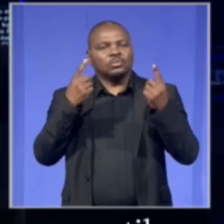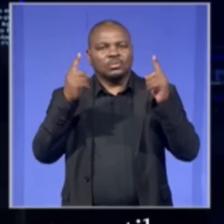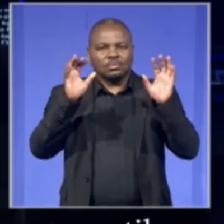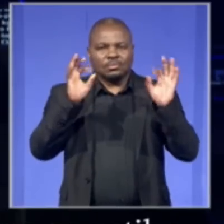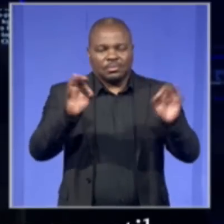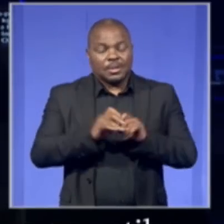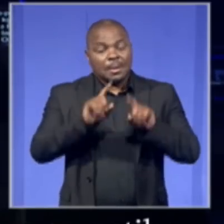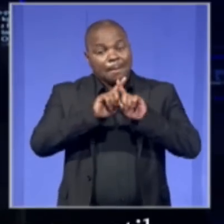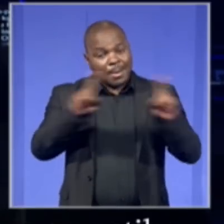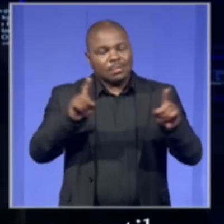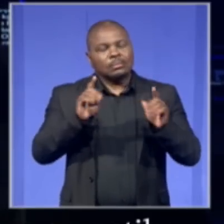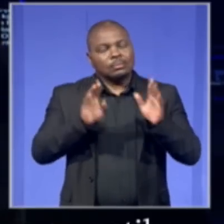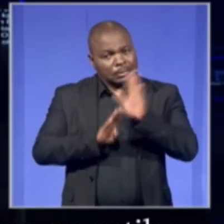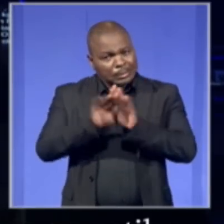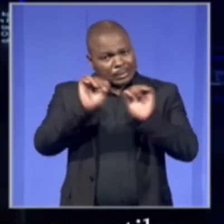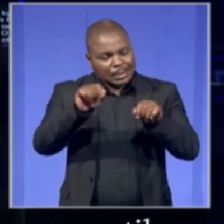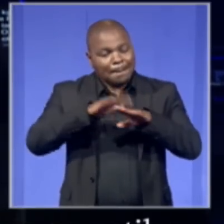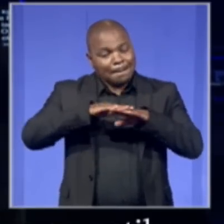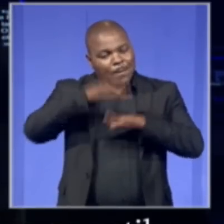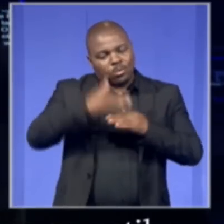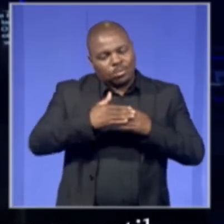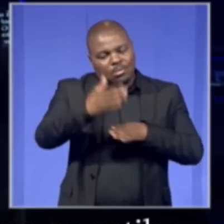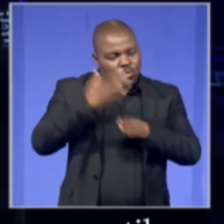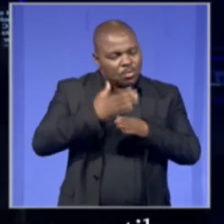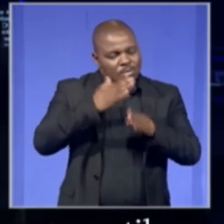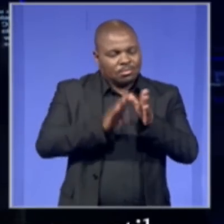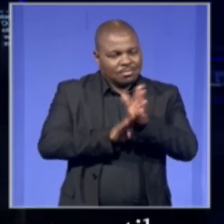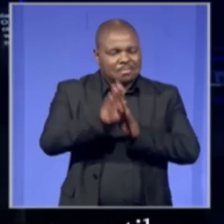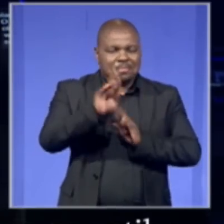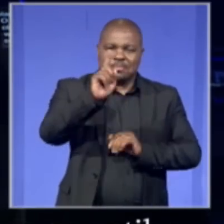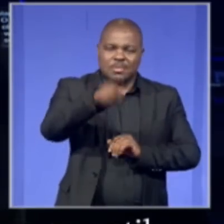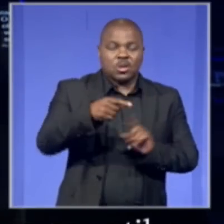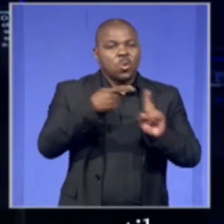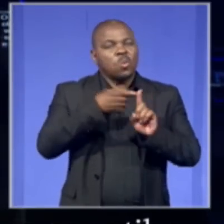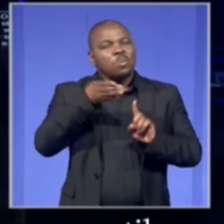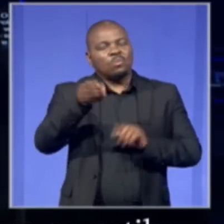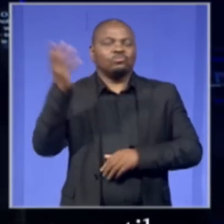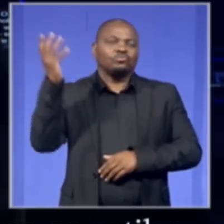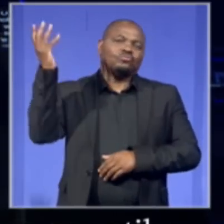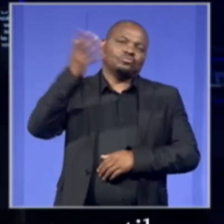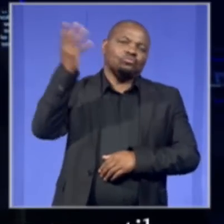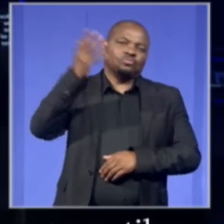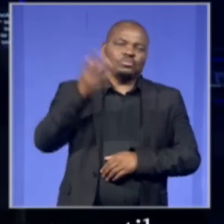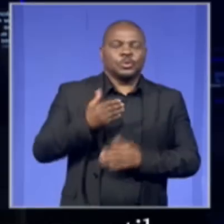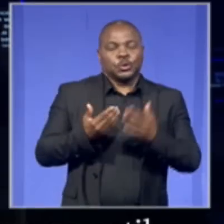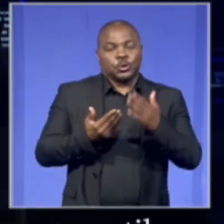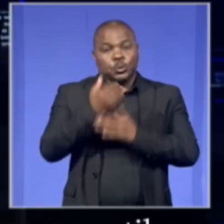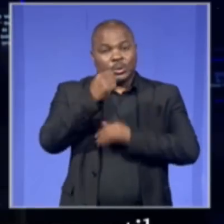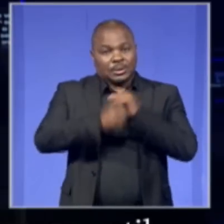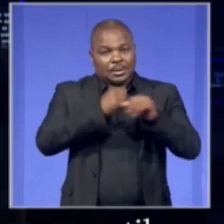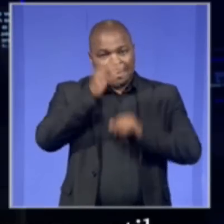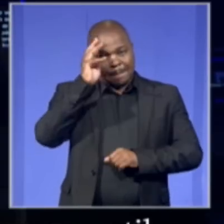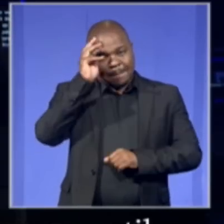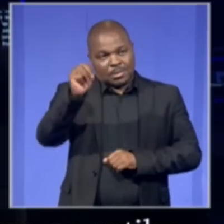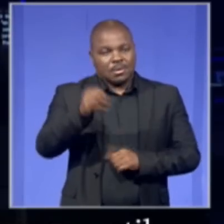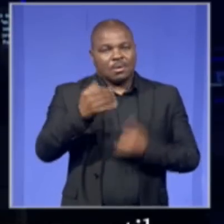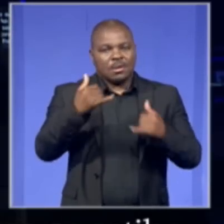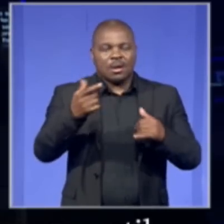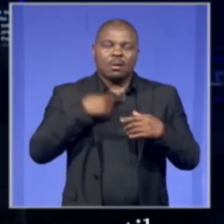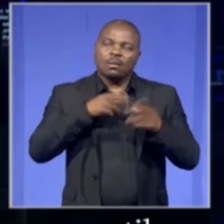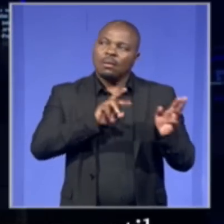seng e kgathilwe ho sa le ho ngata ho lokelang ho etswa o buile sena molaetseng wa hae wa selemo se setjha ha jwale re